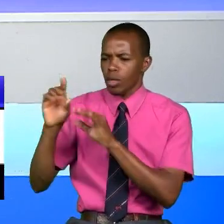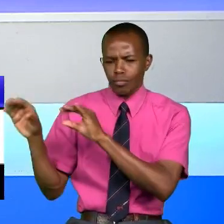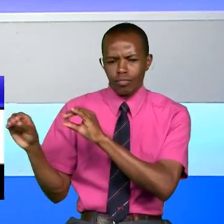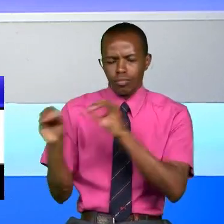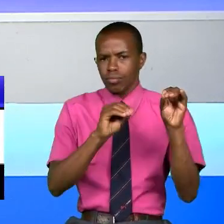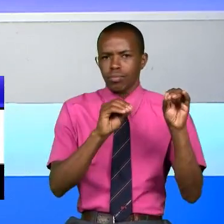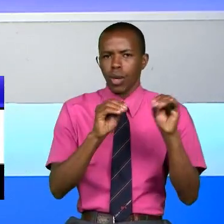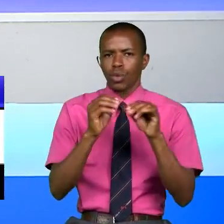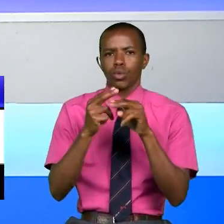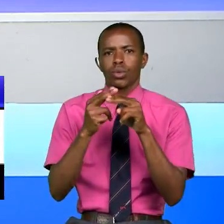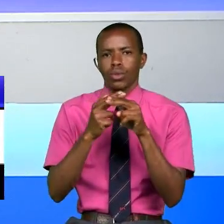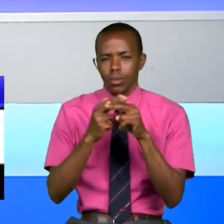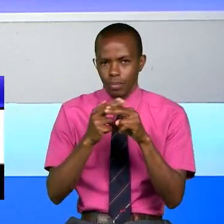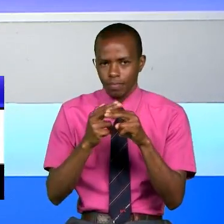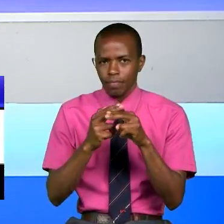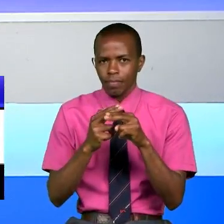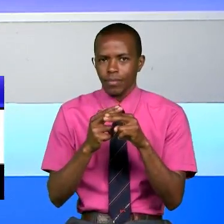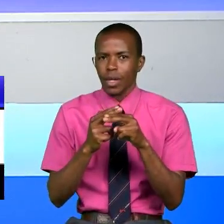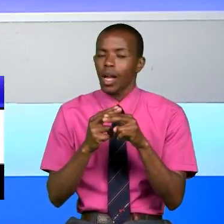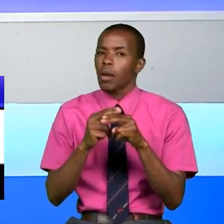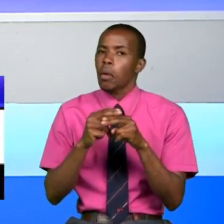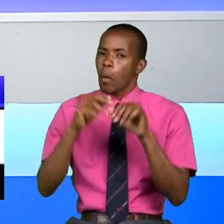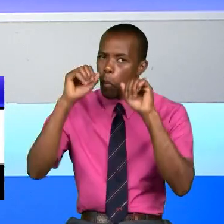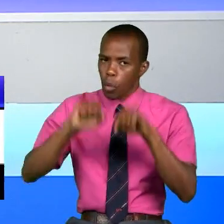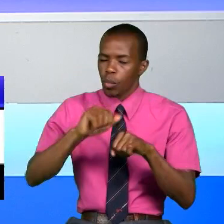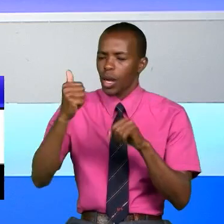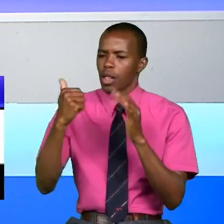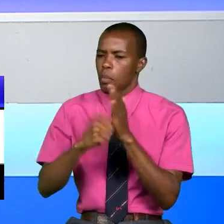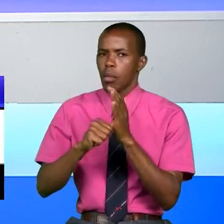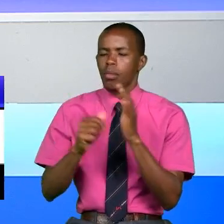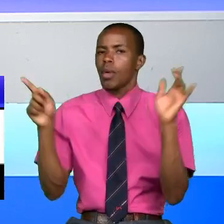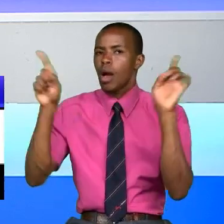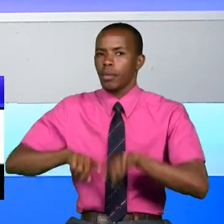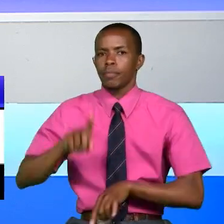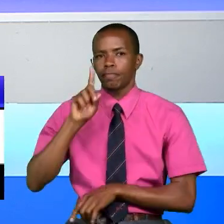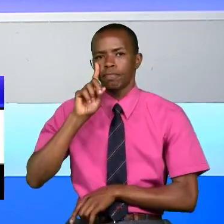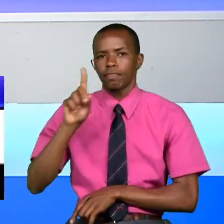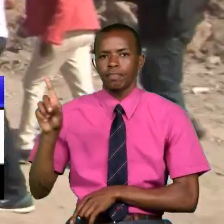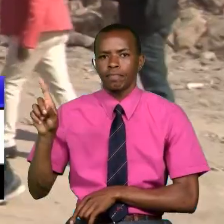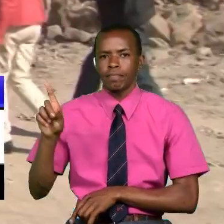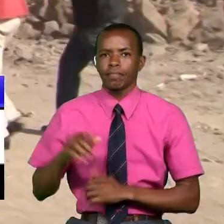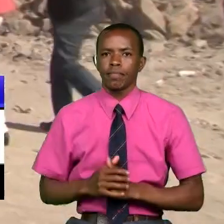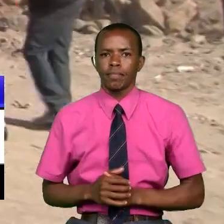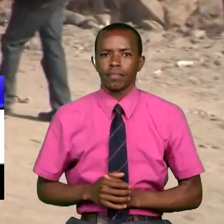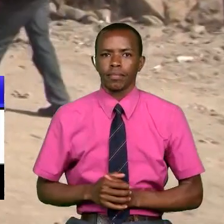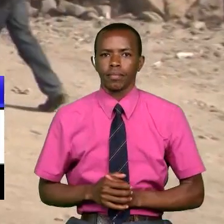their houses as soon as possible, as there could be another looming destruction. Take a look.